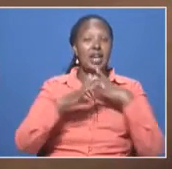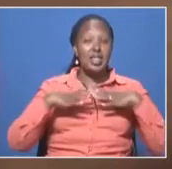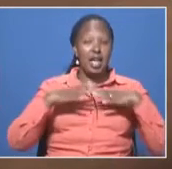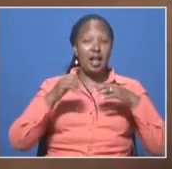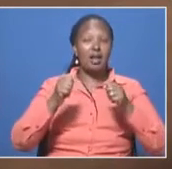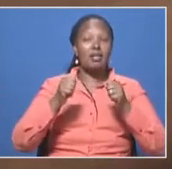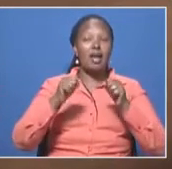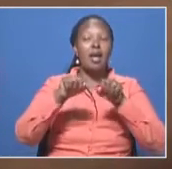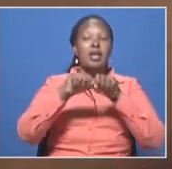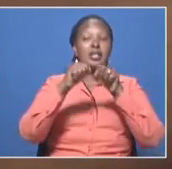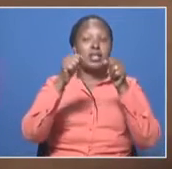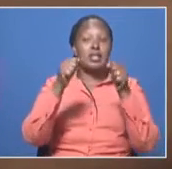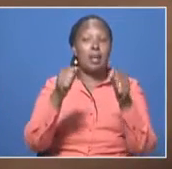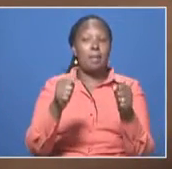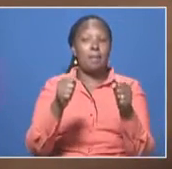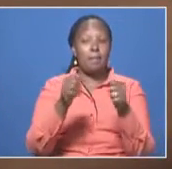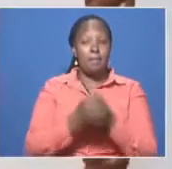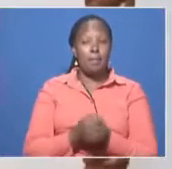system.